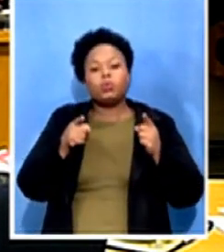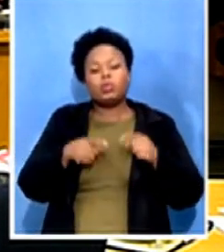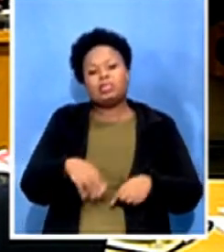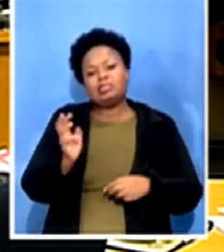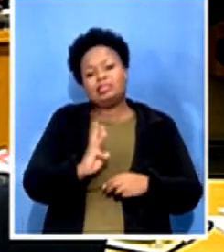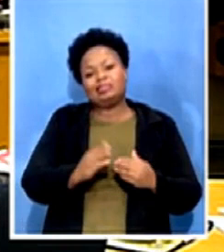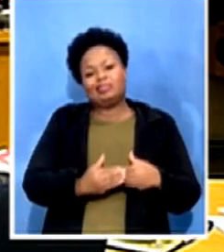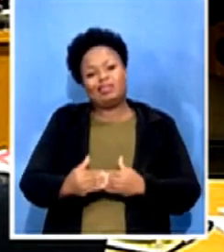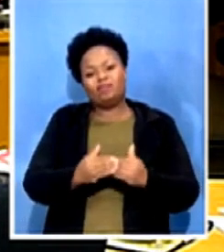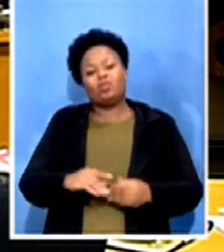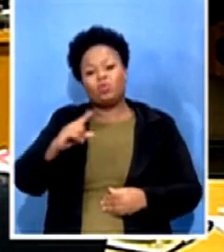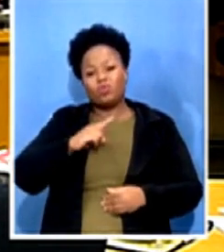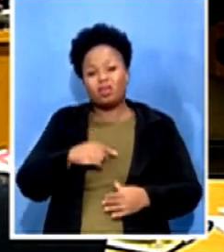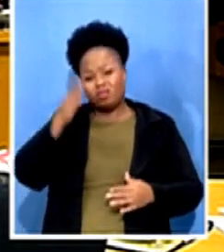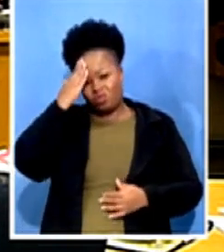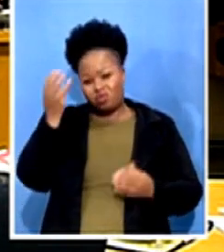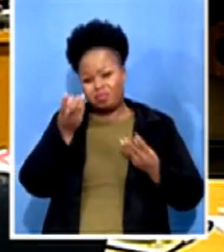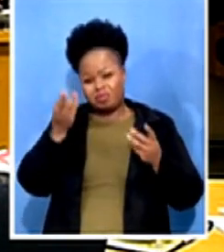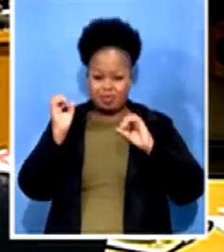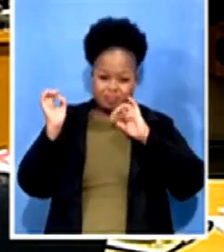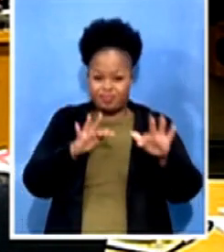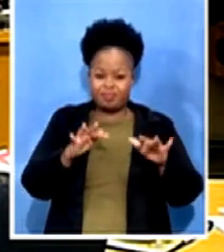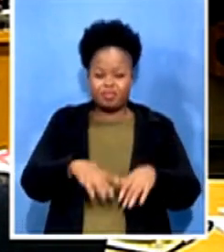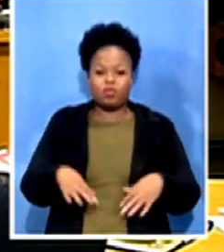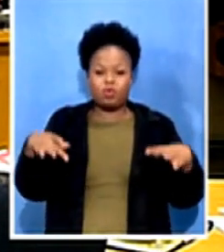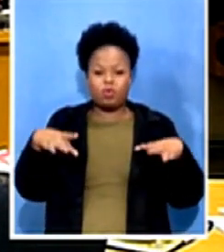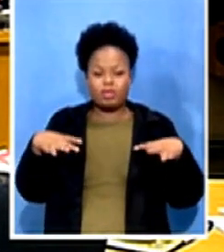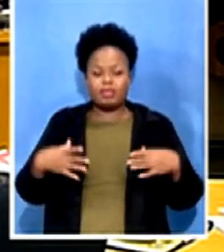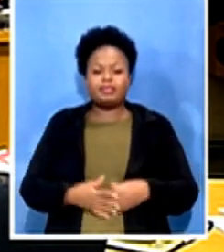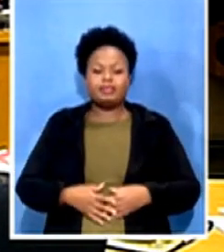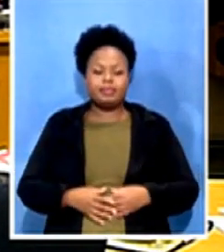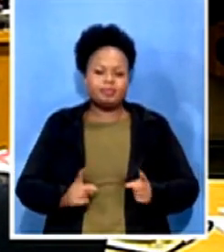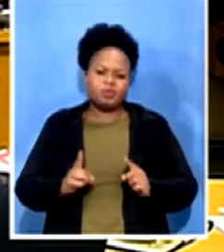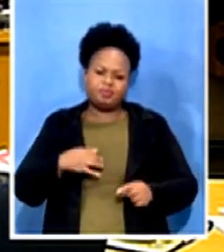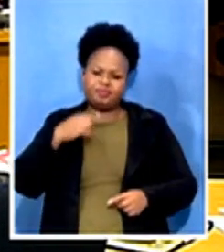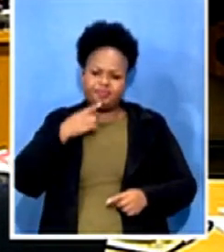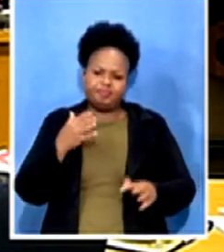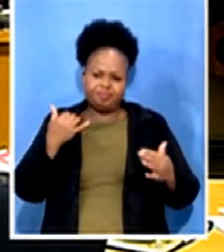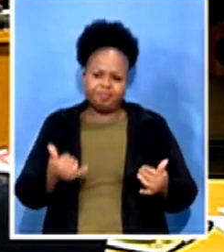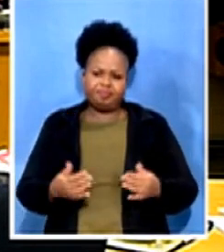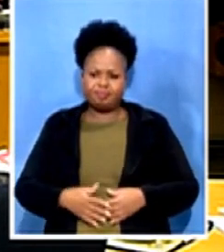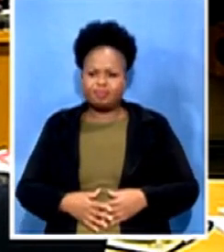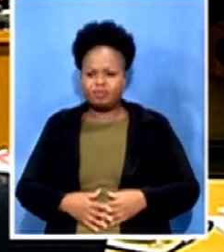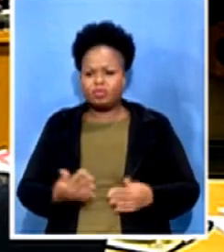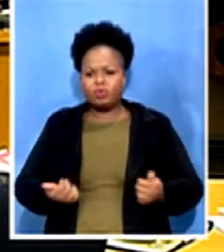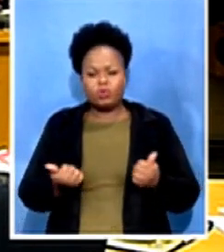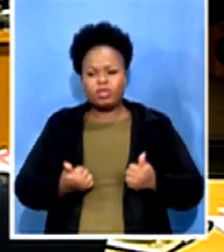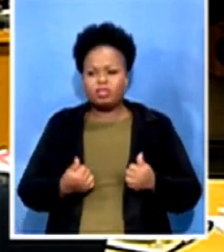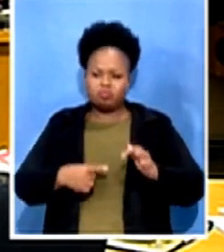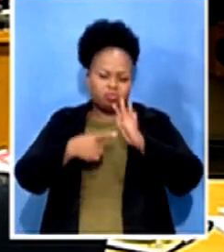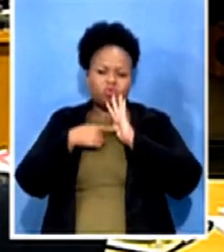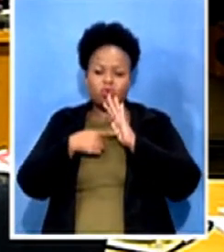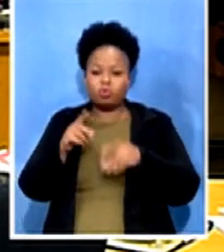people tends to be. But as I said now, there is already indications that KwaZulu-Natal, the numbers are increasing,